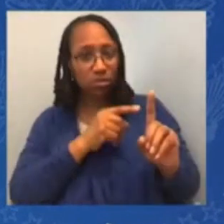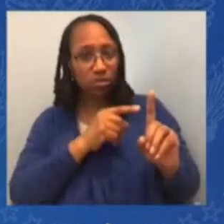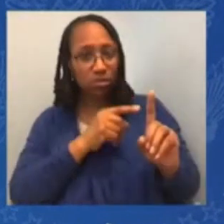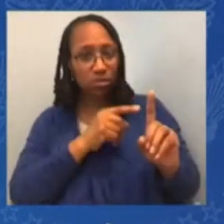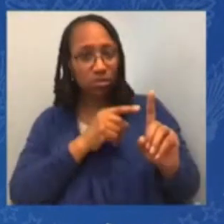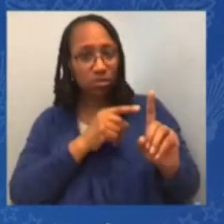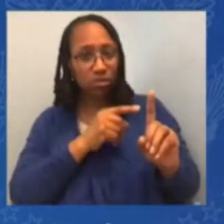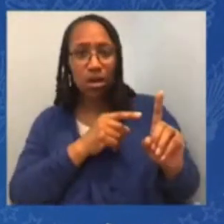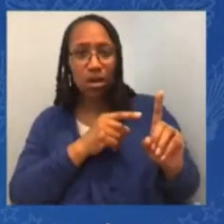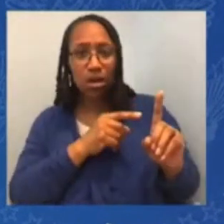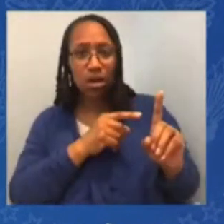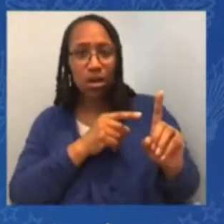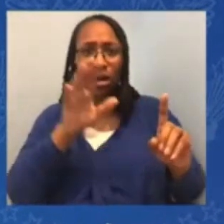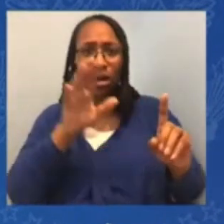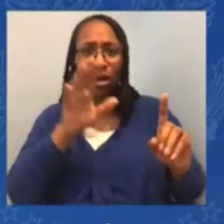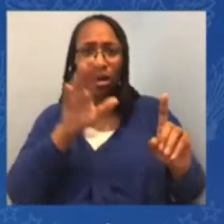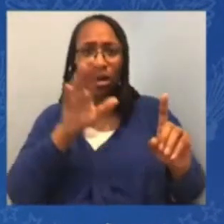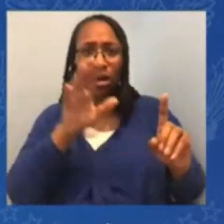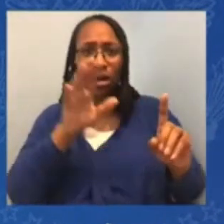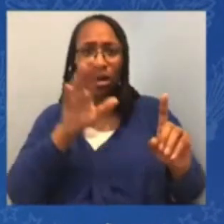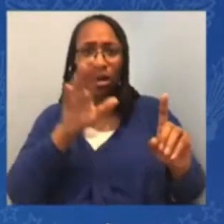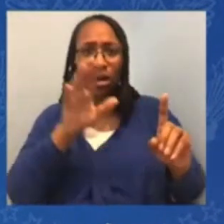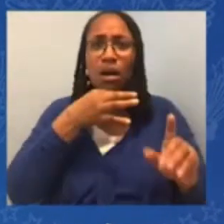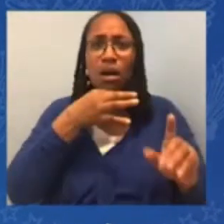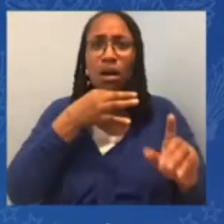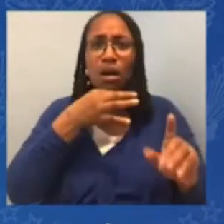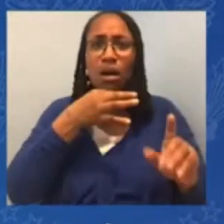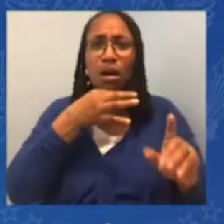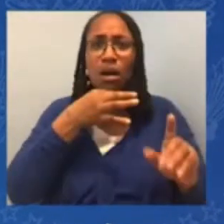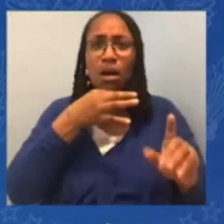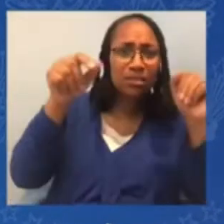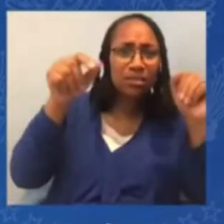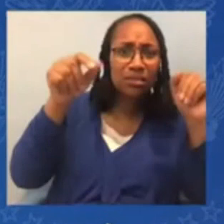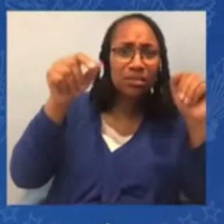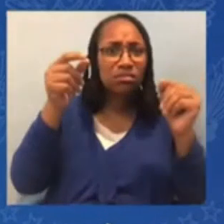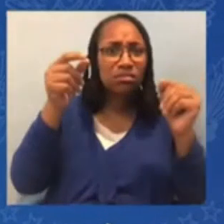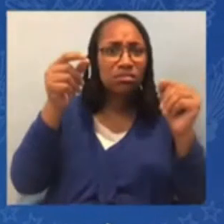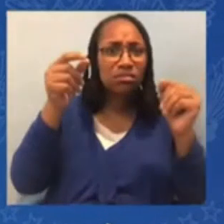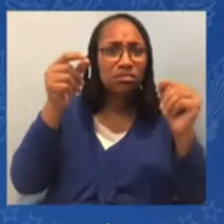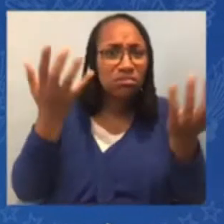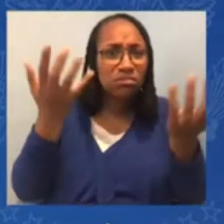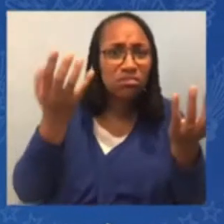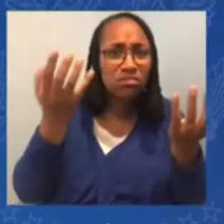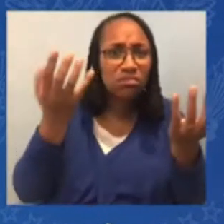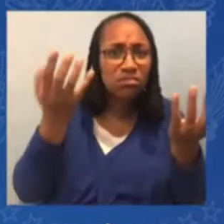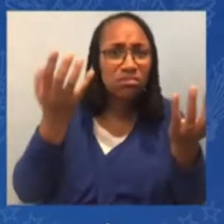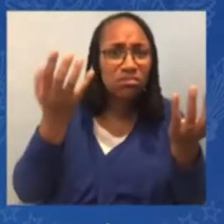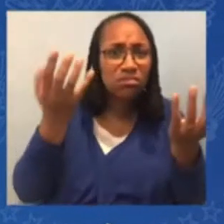addresses to challenge Congress and the country to make this